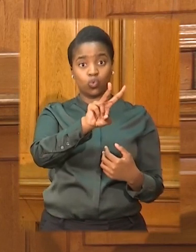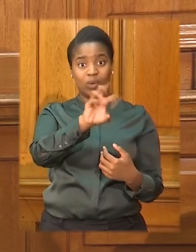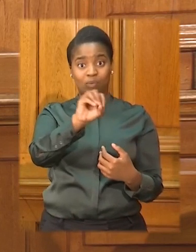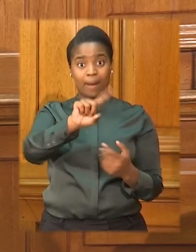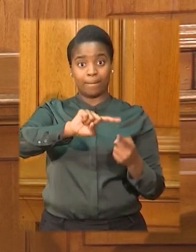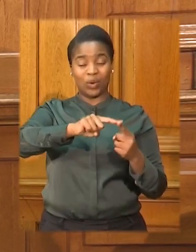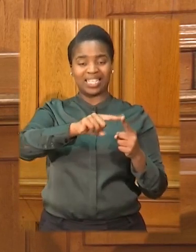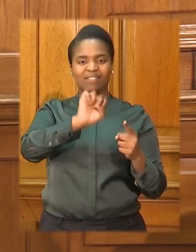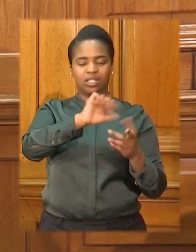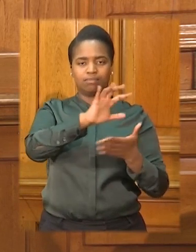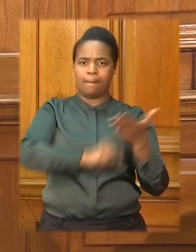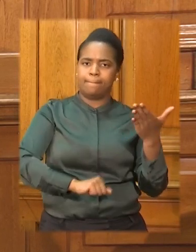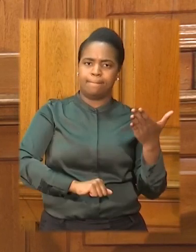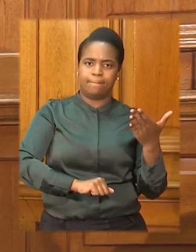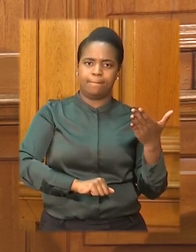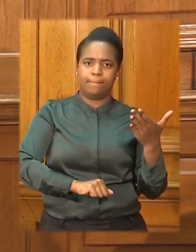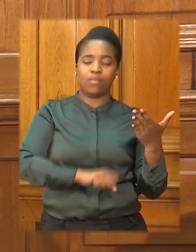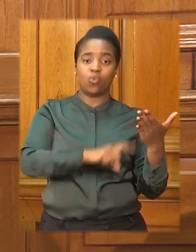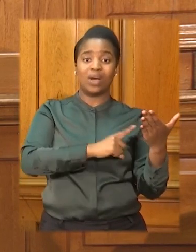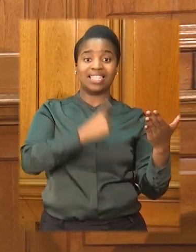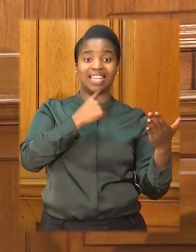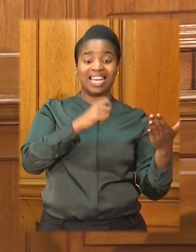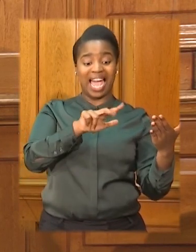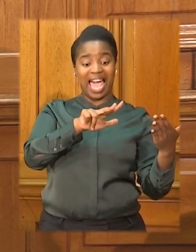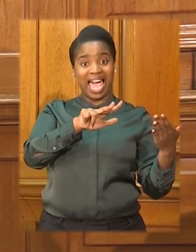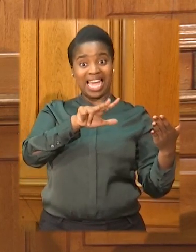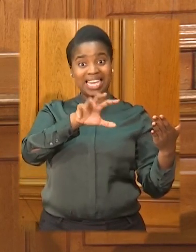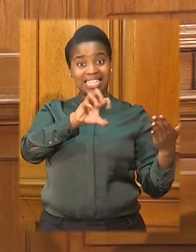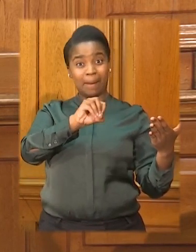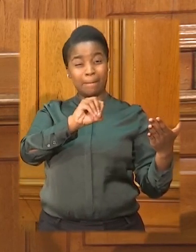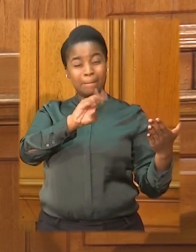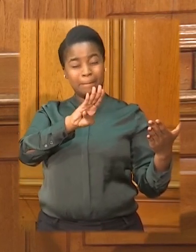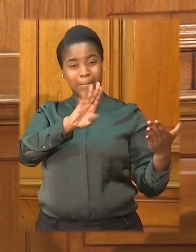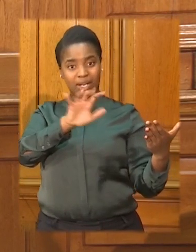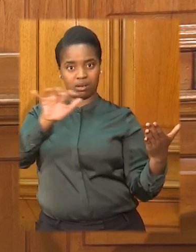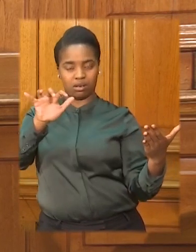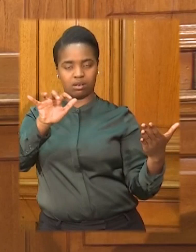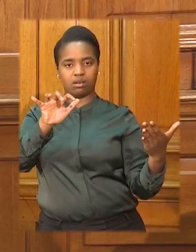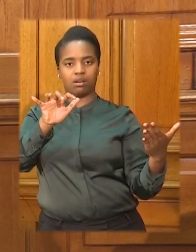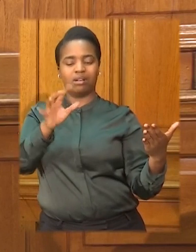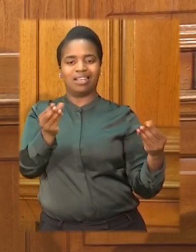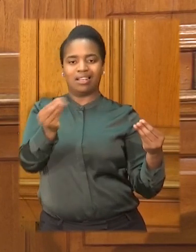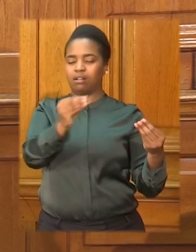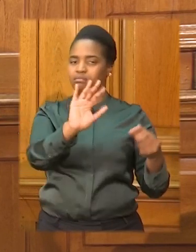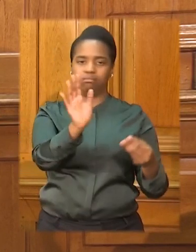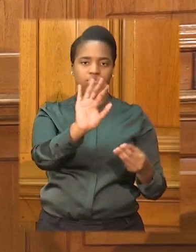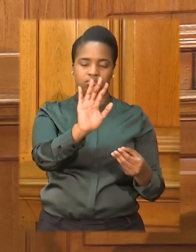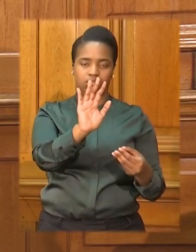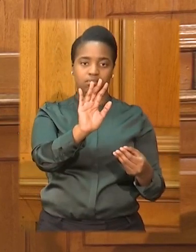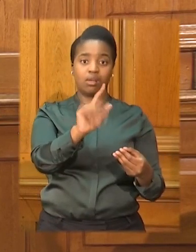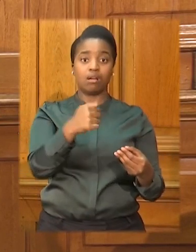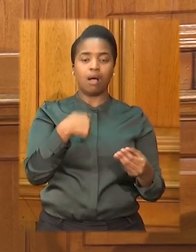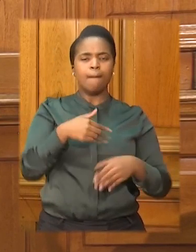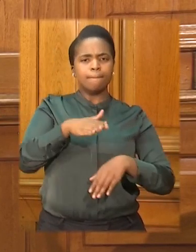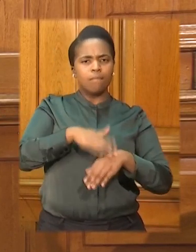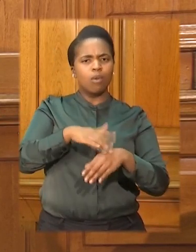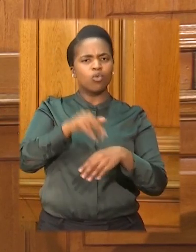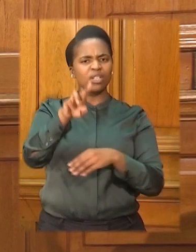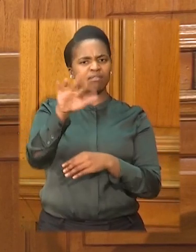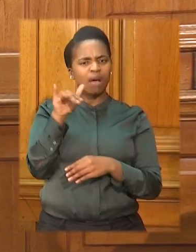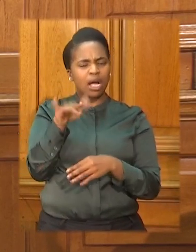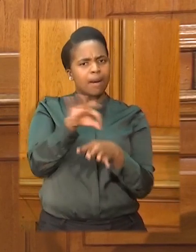effect unlocking at least 80 billion rand in the real economy, and taking other steps to provide